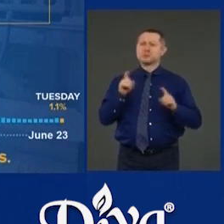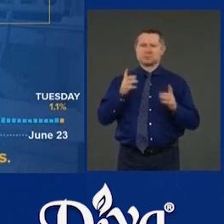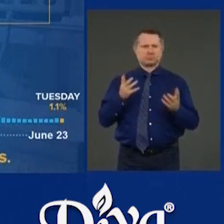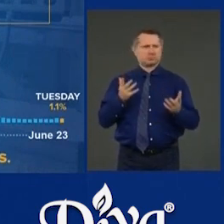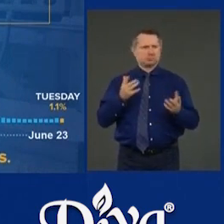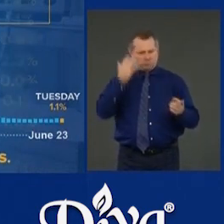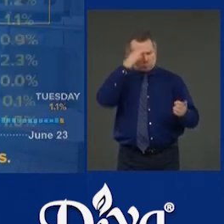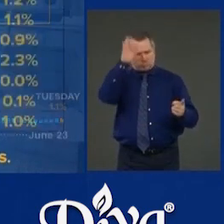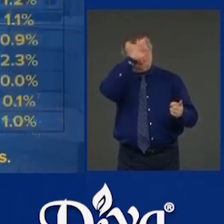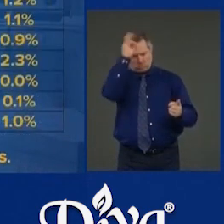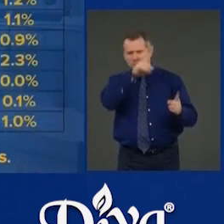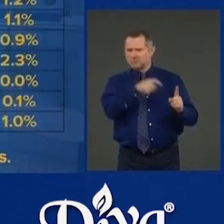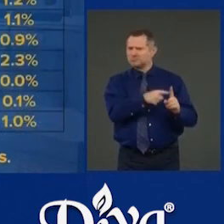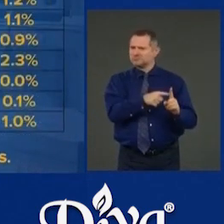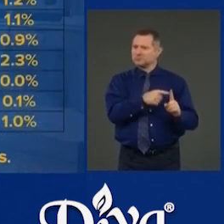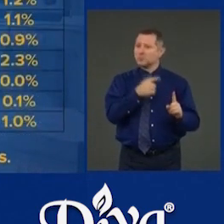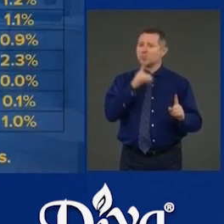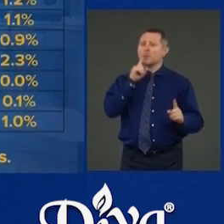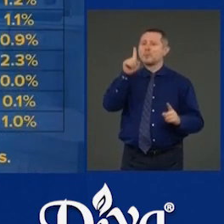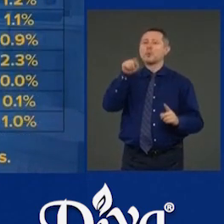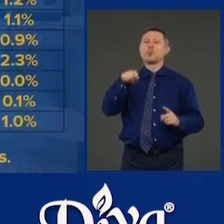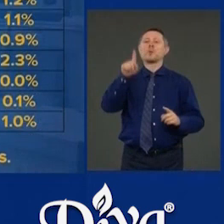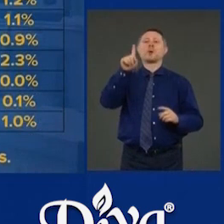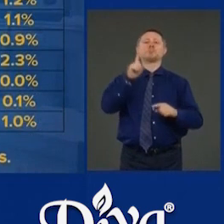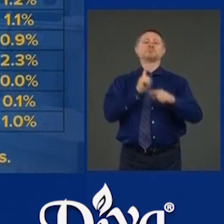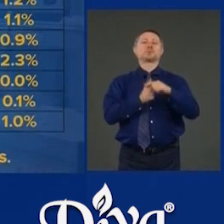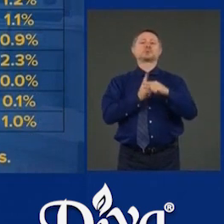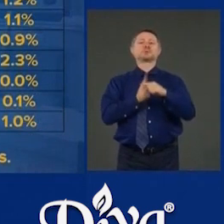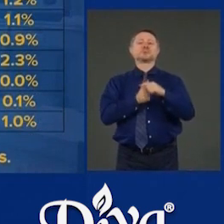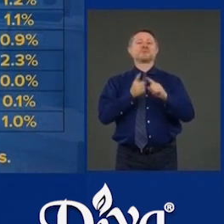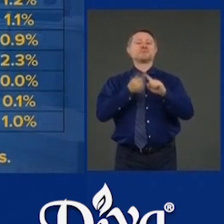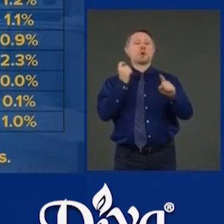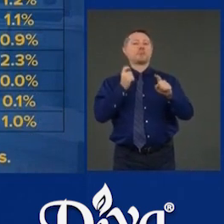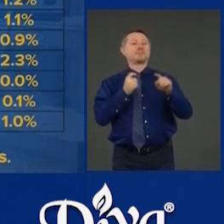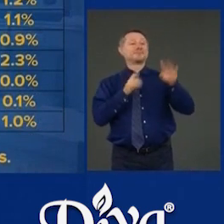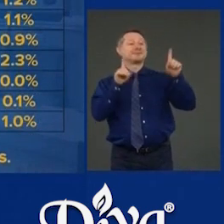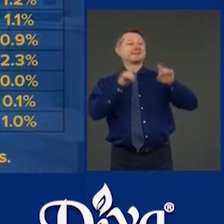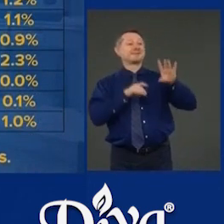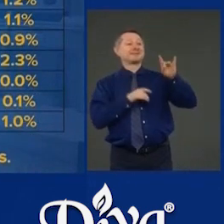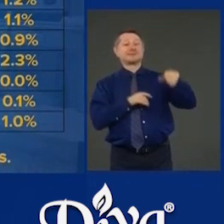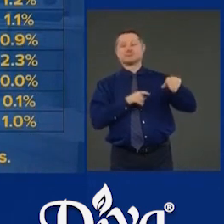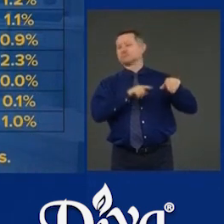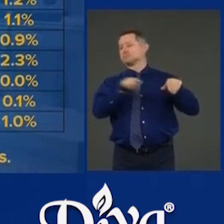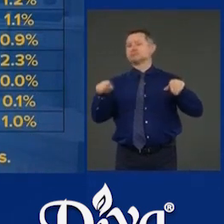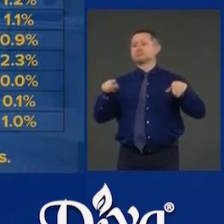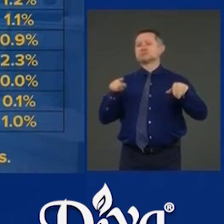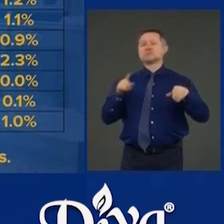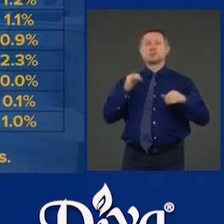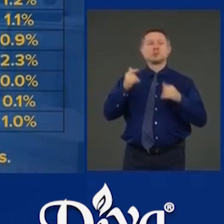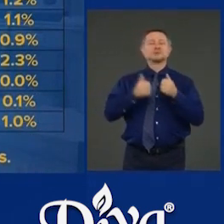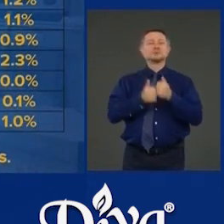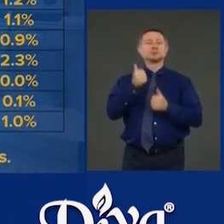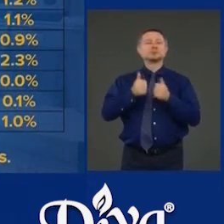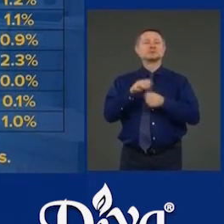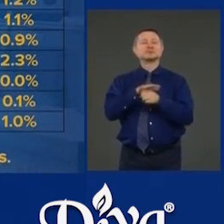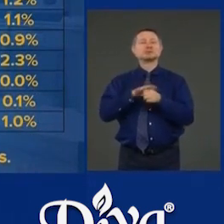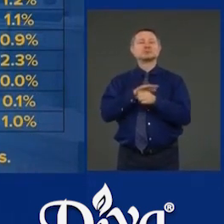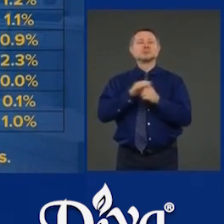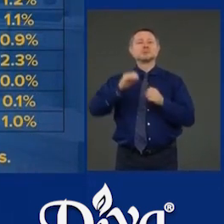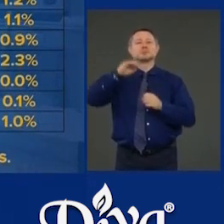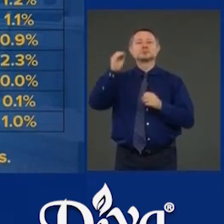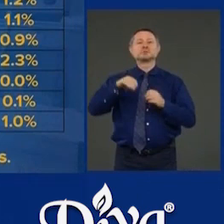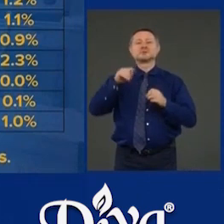at 1.1% positive. You can see the testing by region. And all